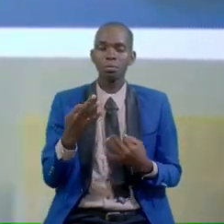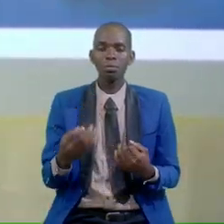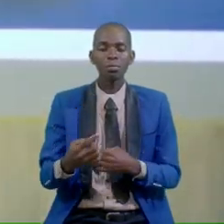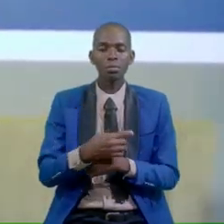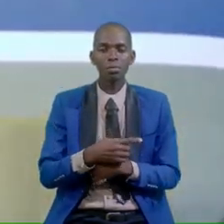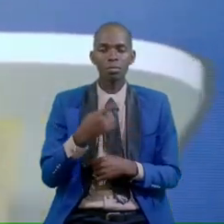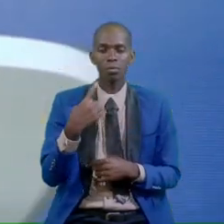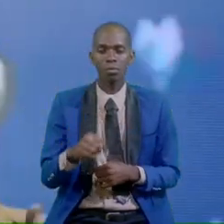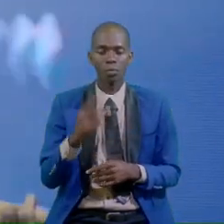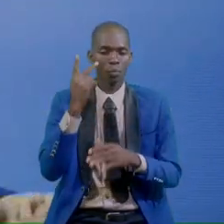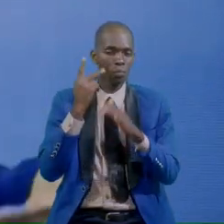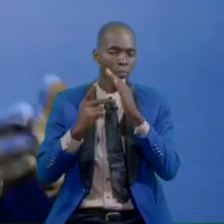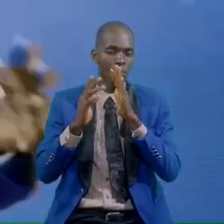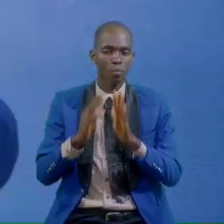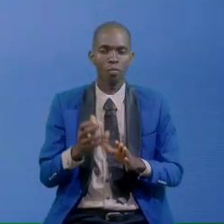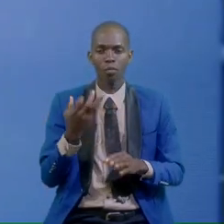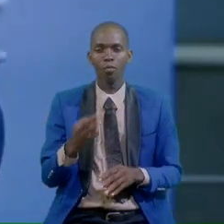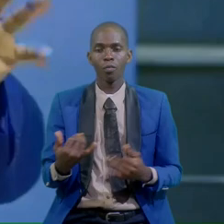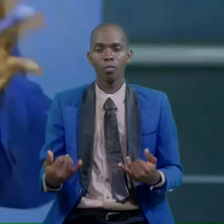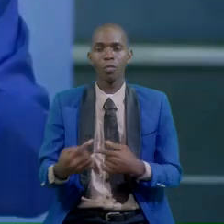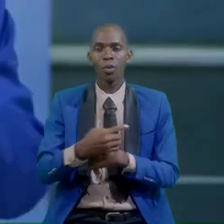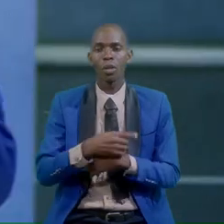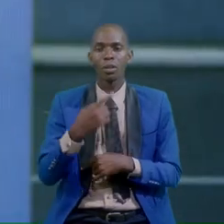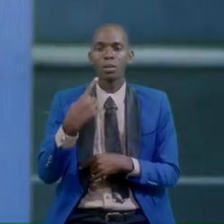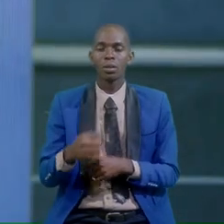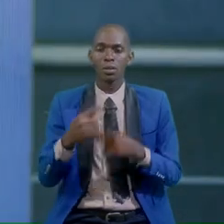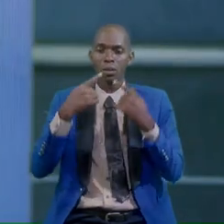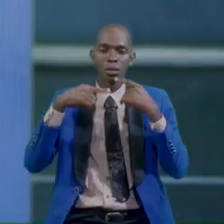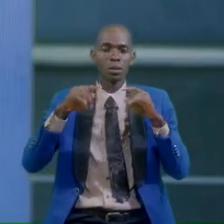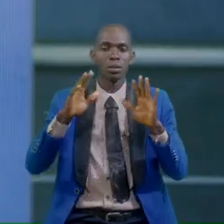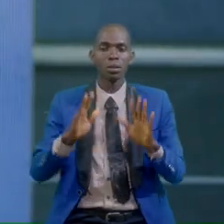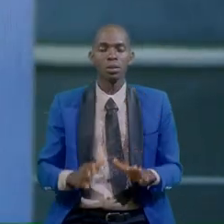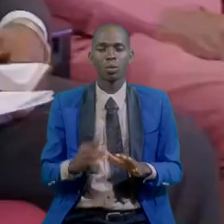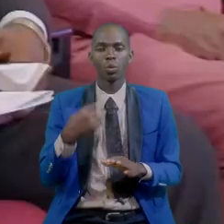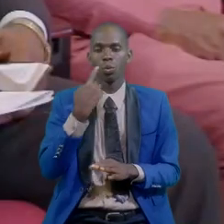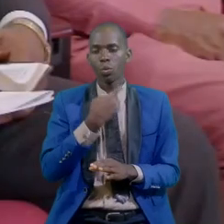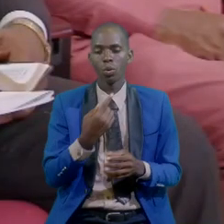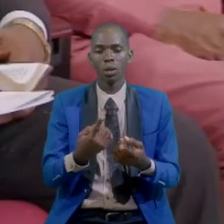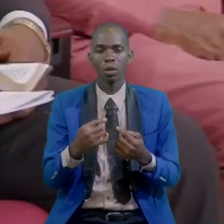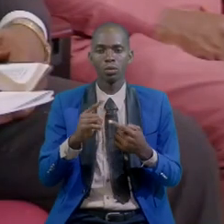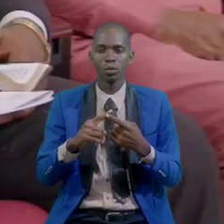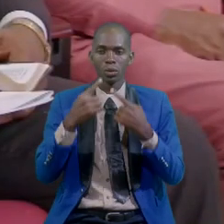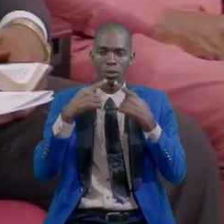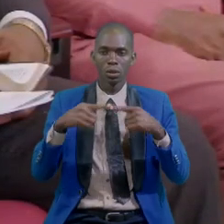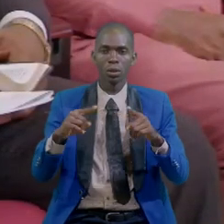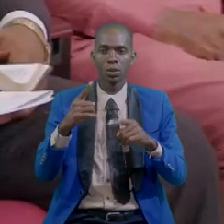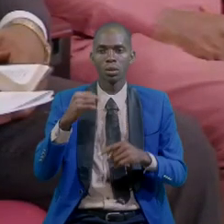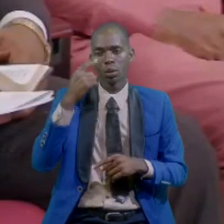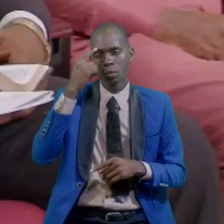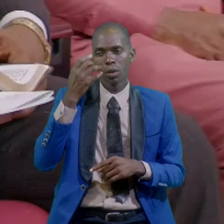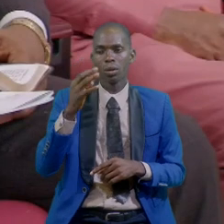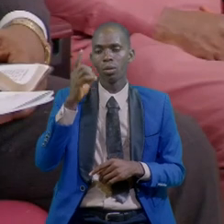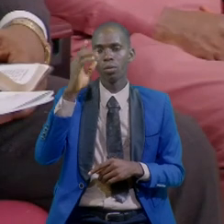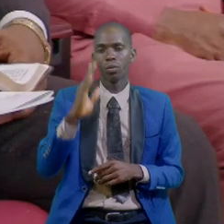today, the ministers of today, the proclaimers who come to declare the mind of God unto